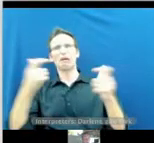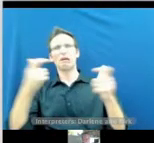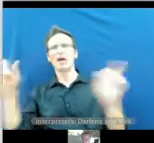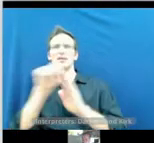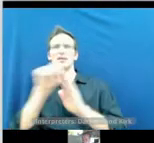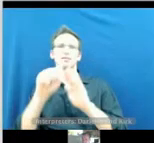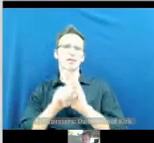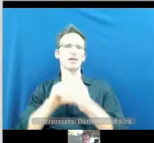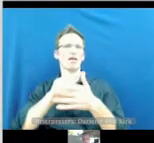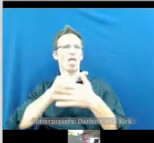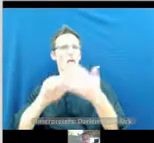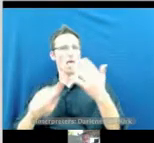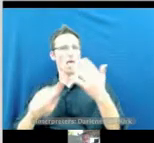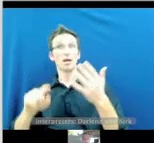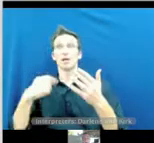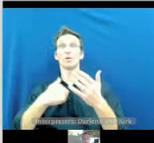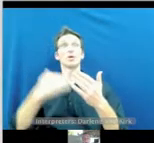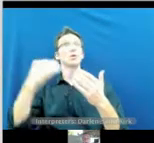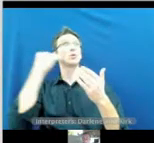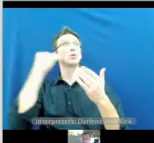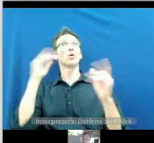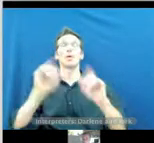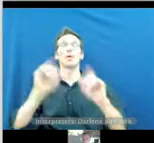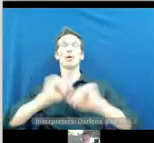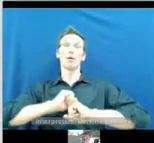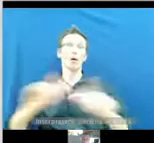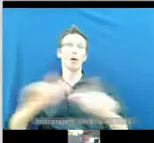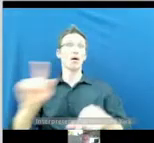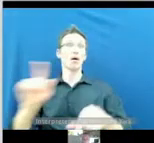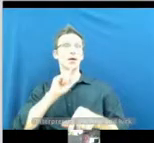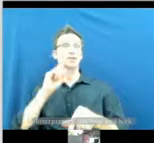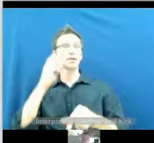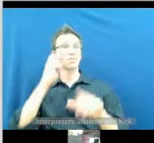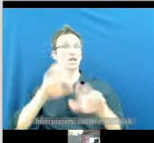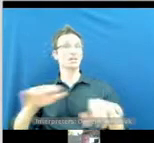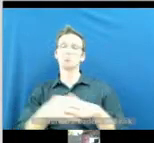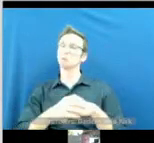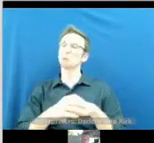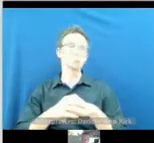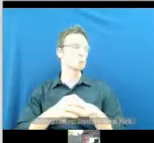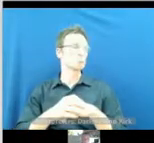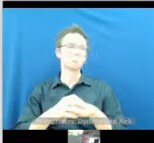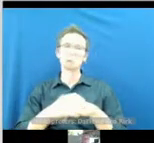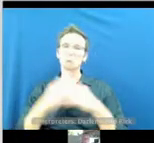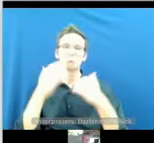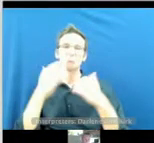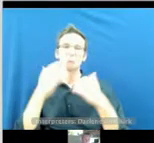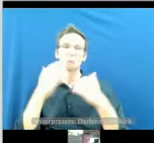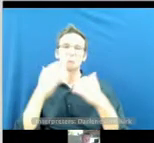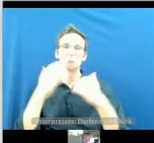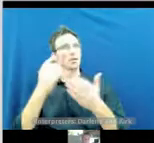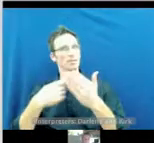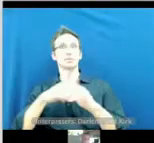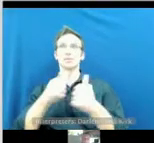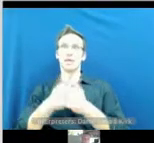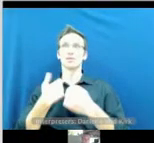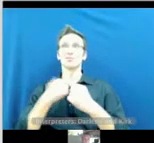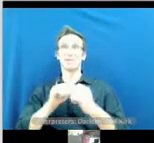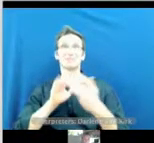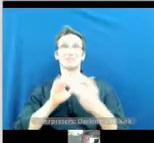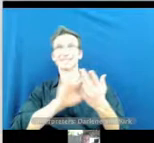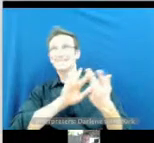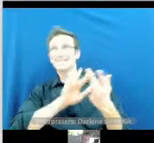where all the kids are. And it's even challenging to try to figure out where they are. We try to do a lot of outreach, a lot